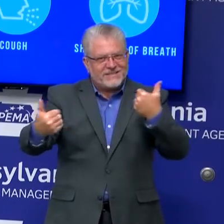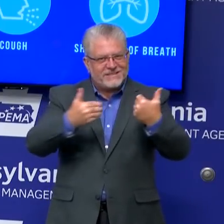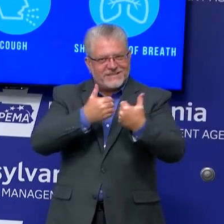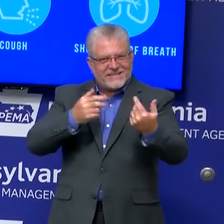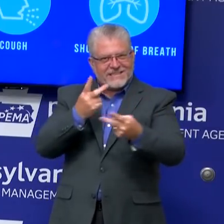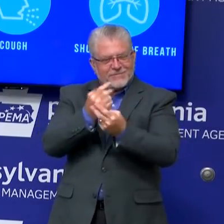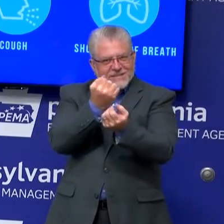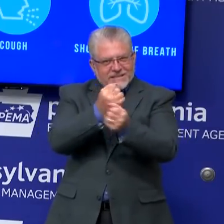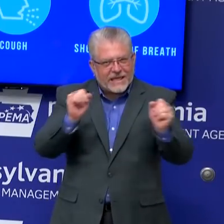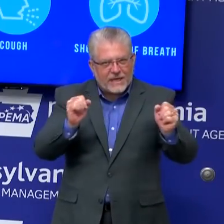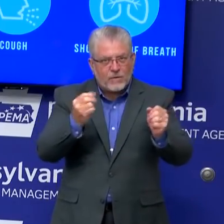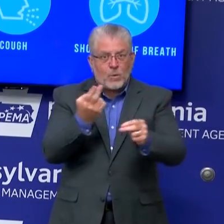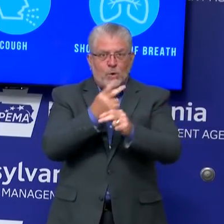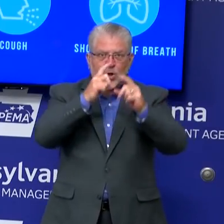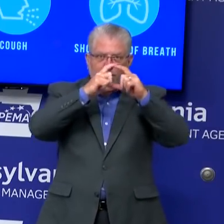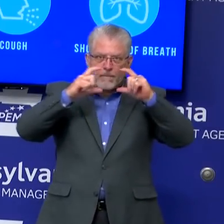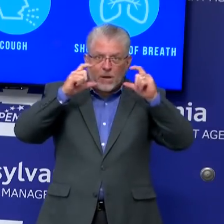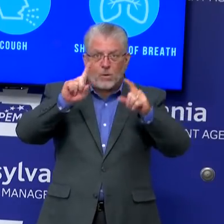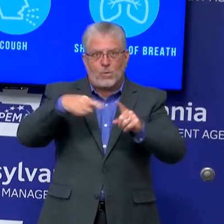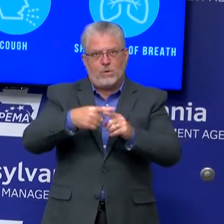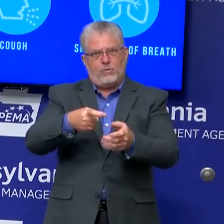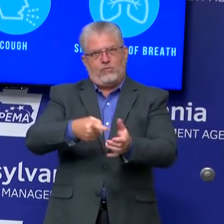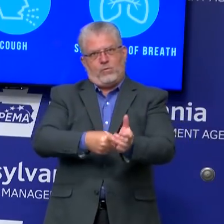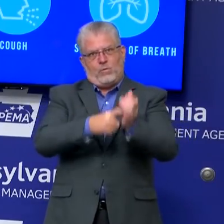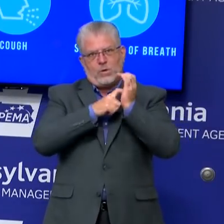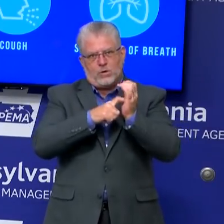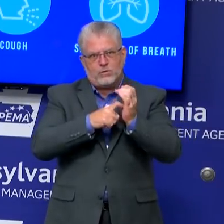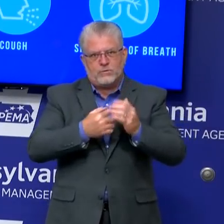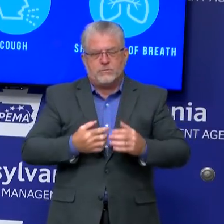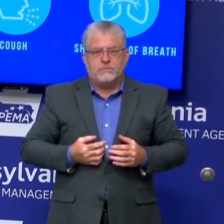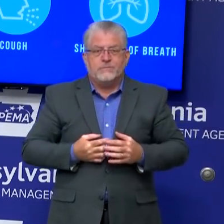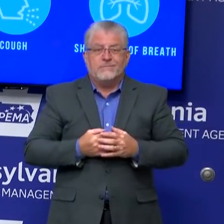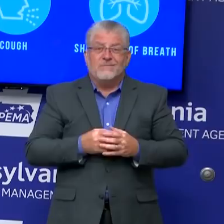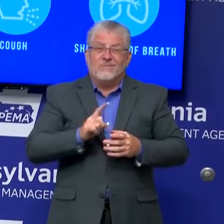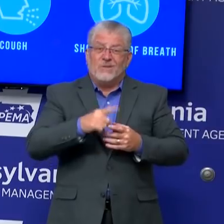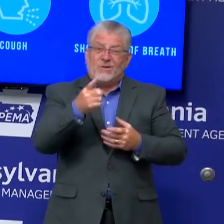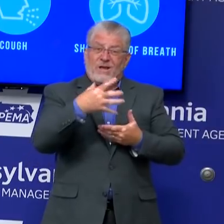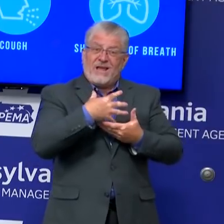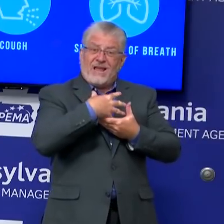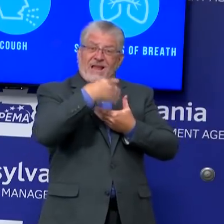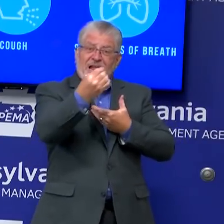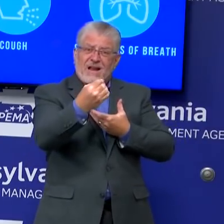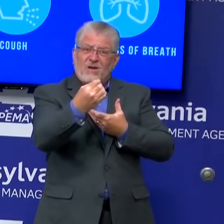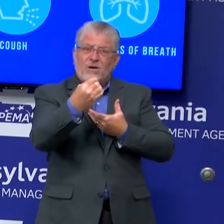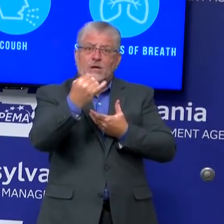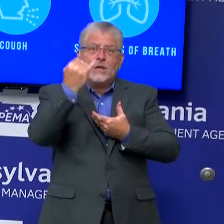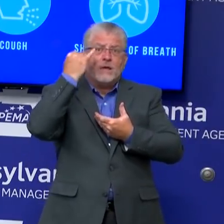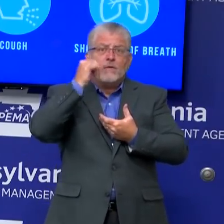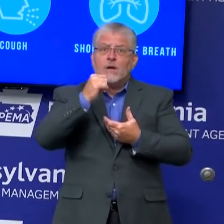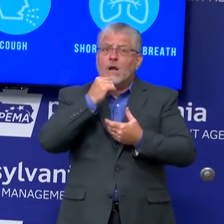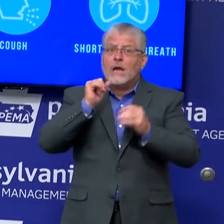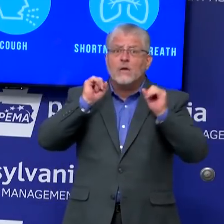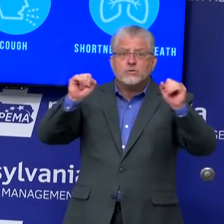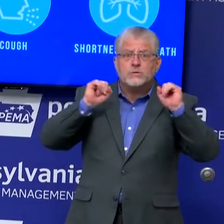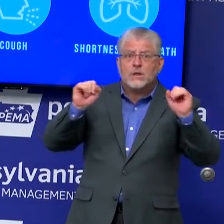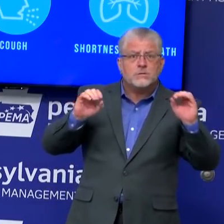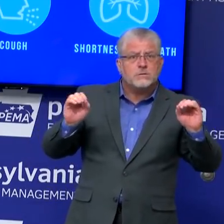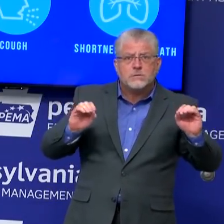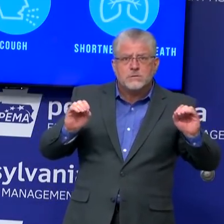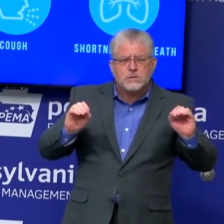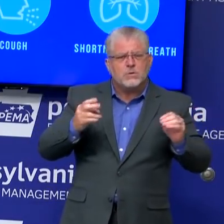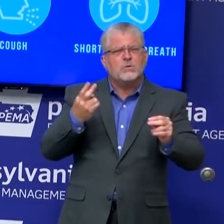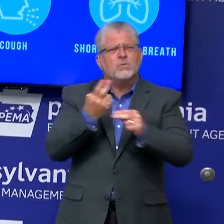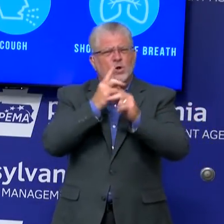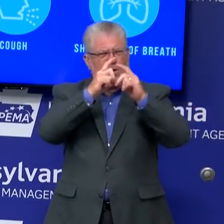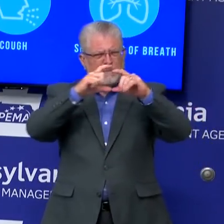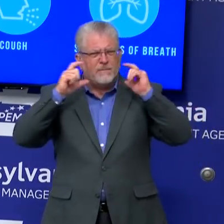required. When you leave your home and you're not participating in an outdoor fitness exercise, wear a mask. Every